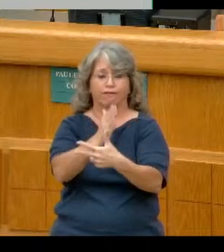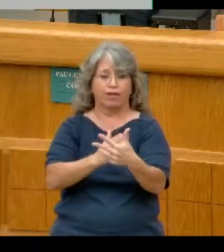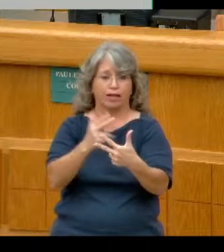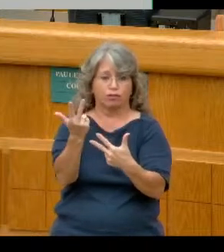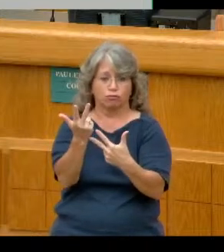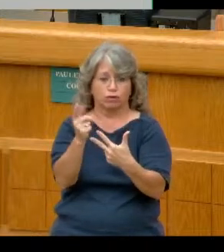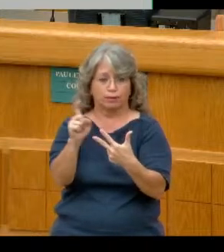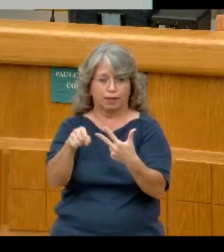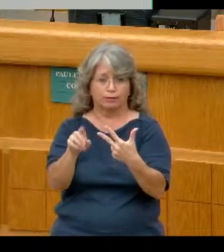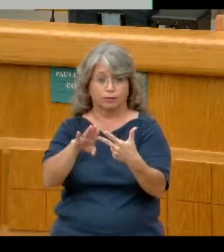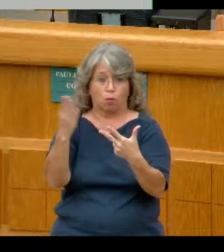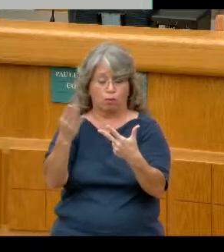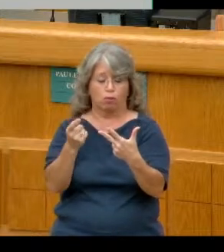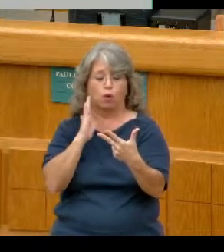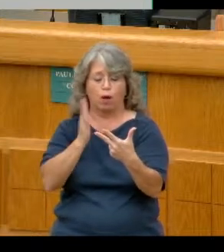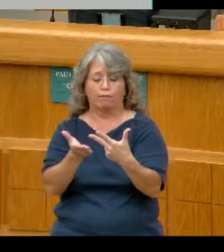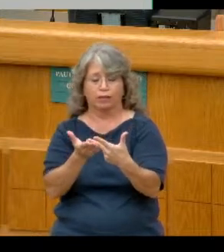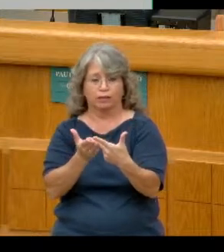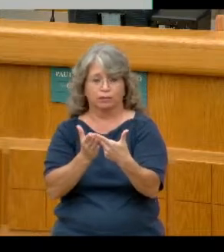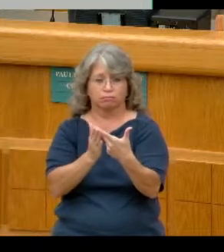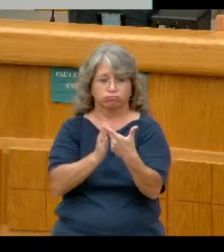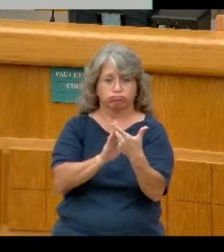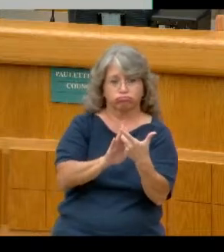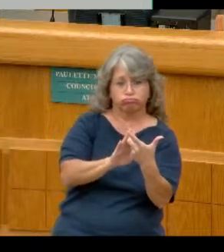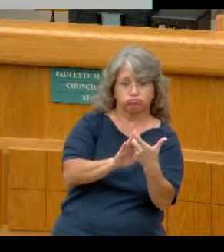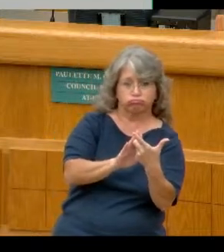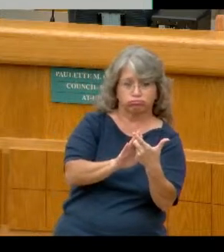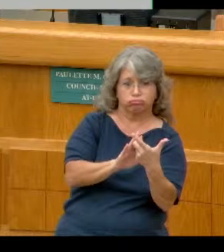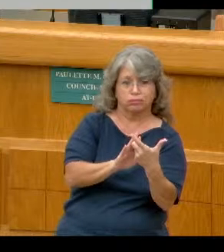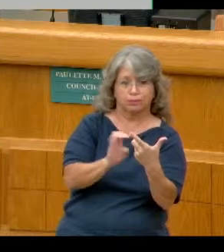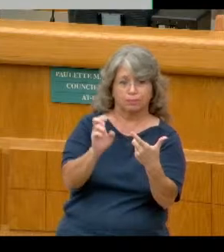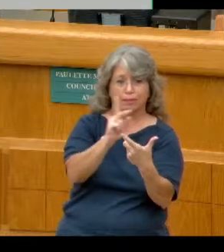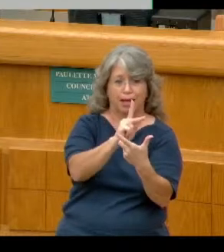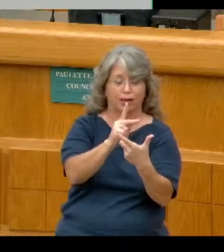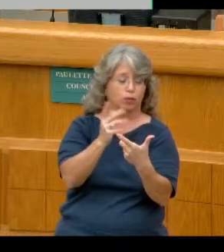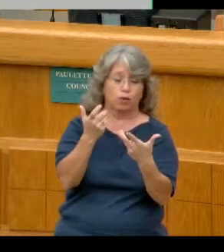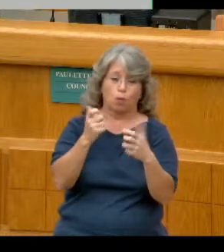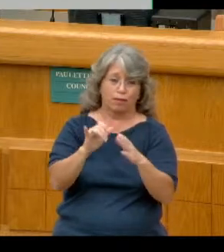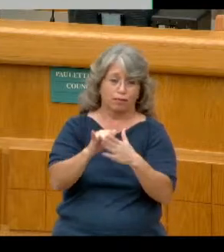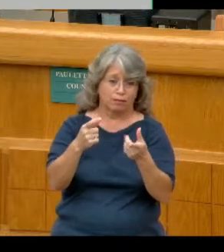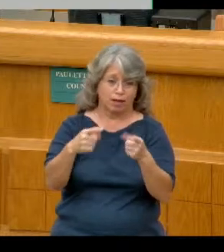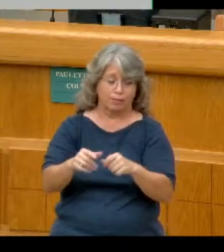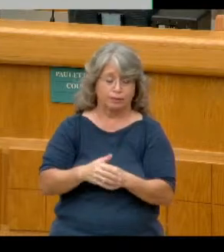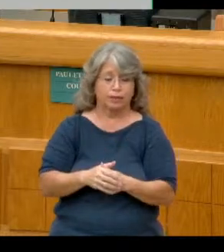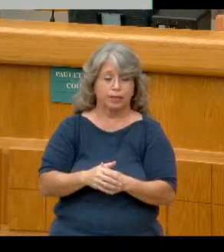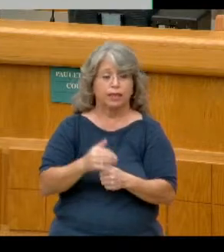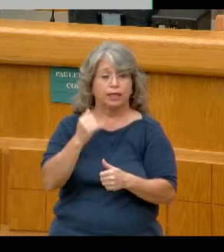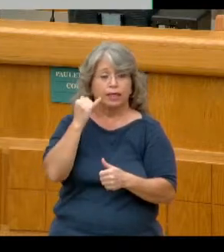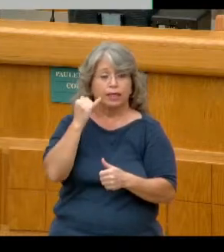summer. So we don't really want that to happen. If we go farther into the future,